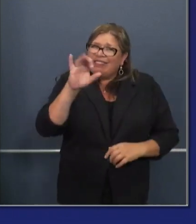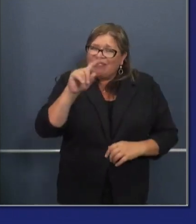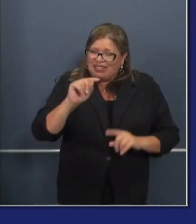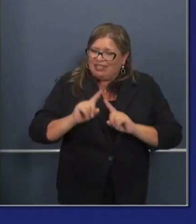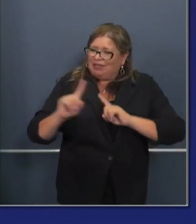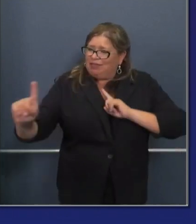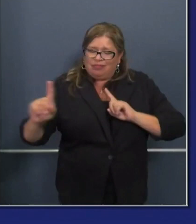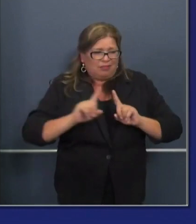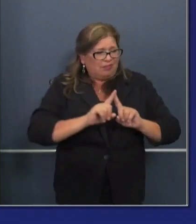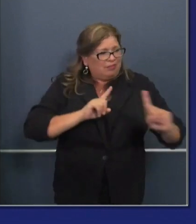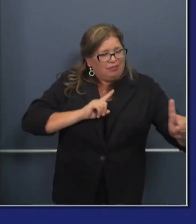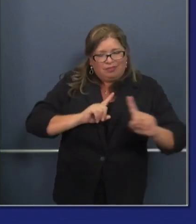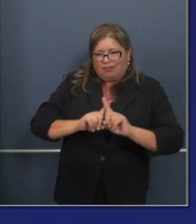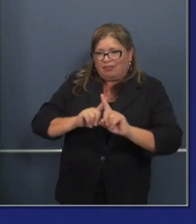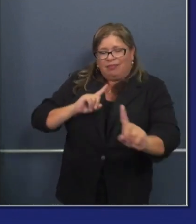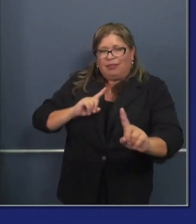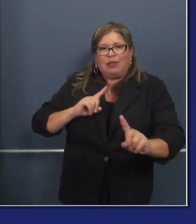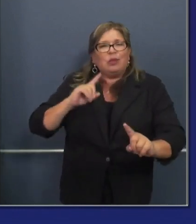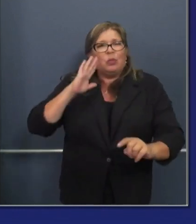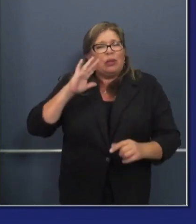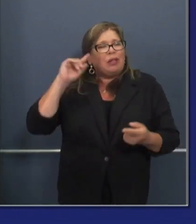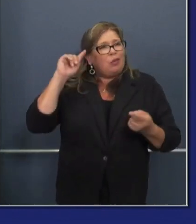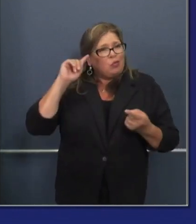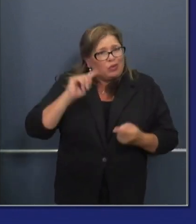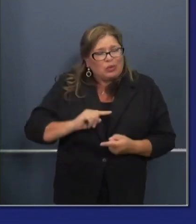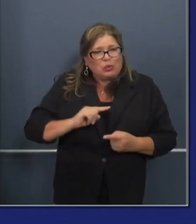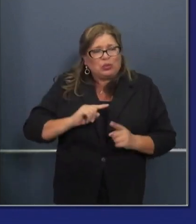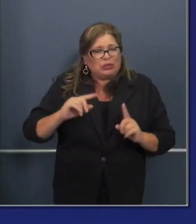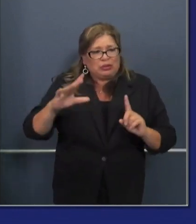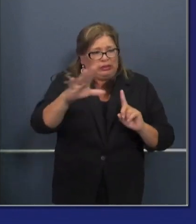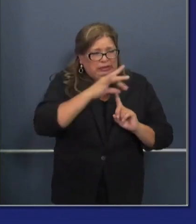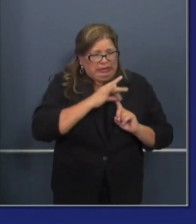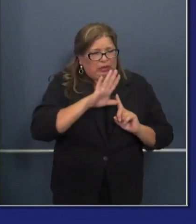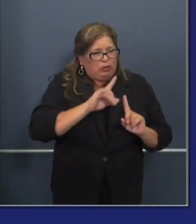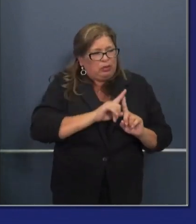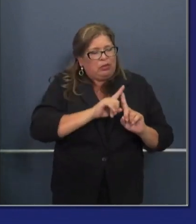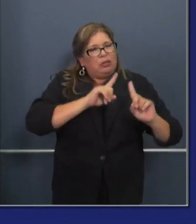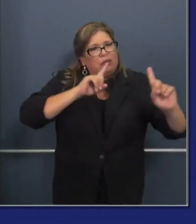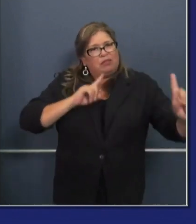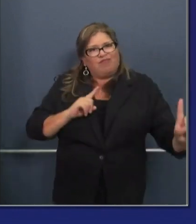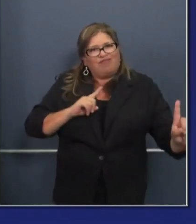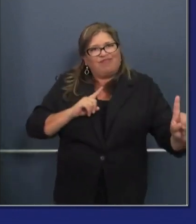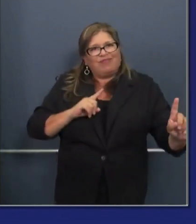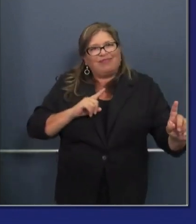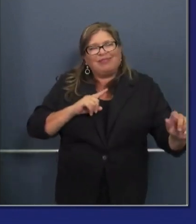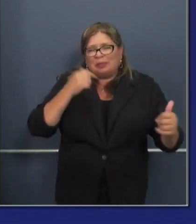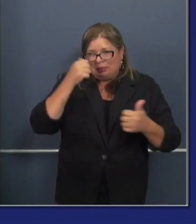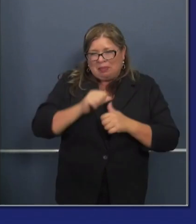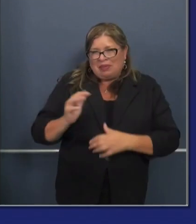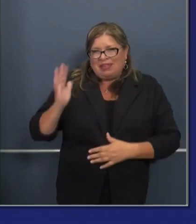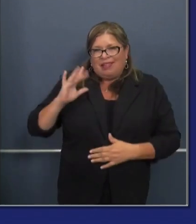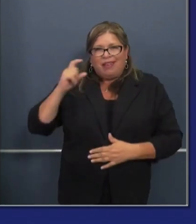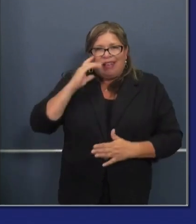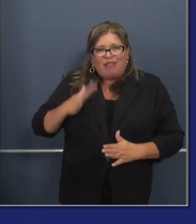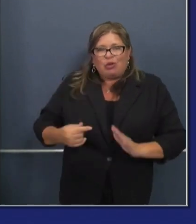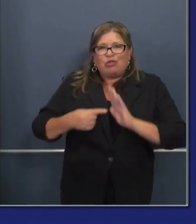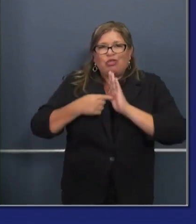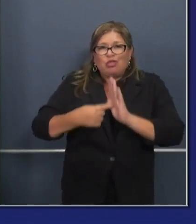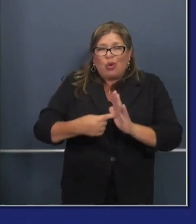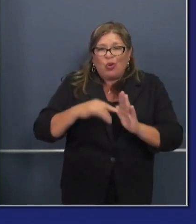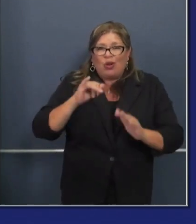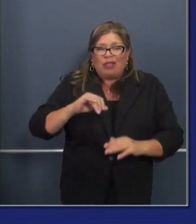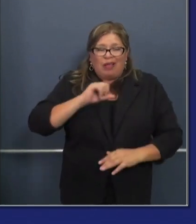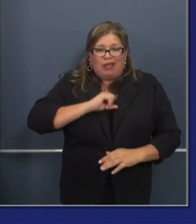apart will actually reduce the spread of COVID-19, just as the governor's initial slide that showed how droplets